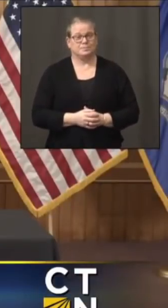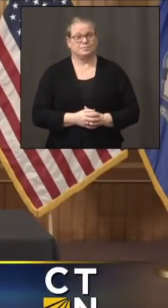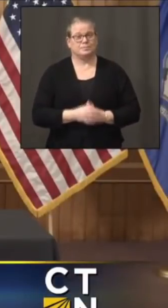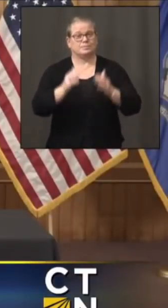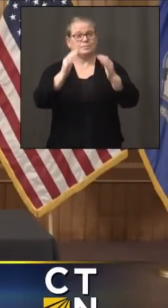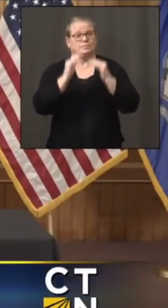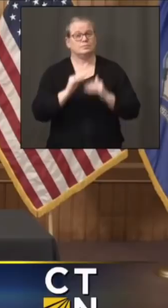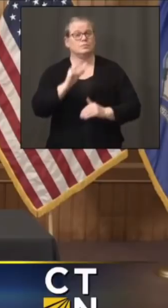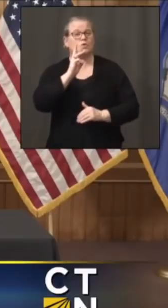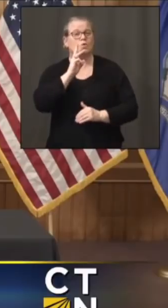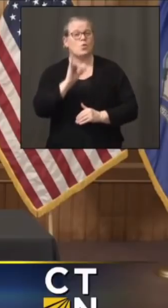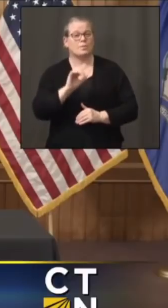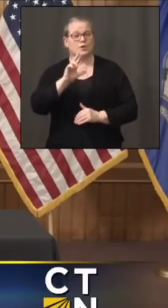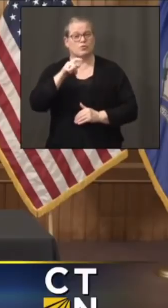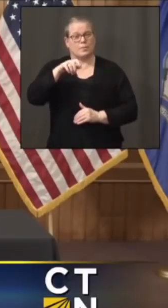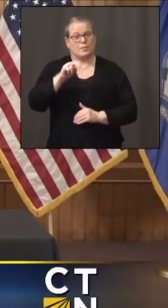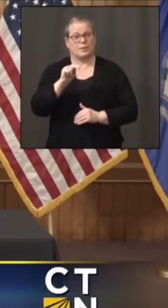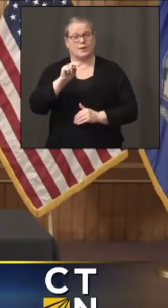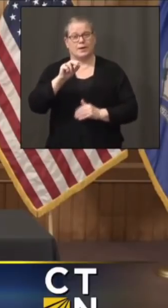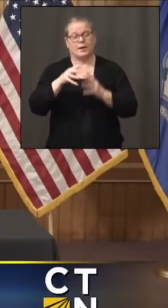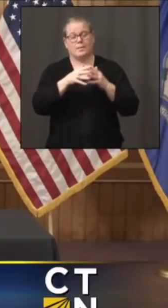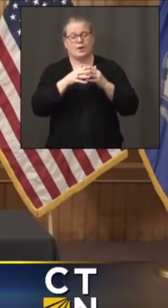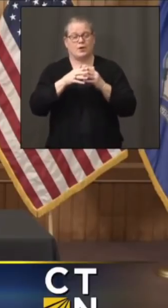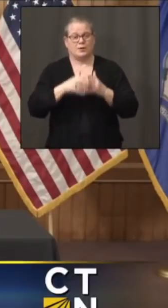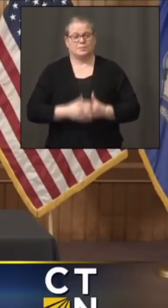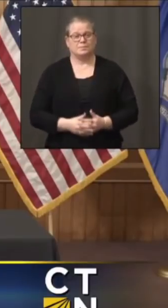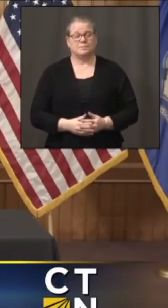The Waterbury Republican American.